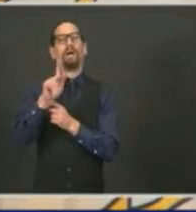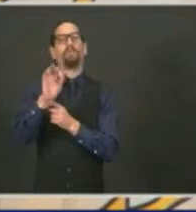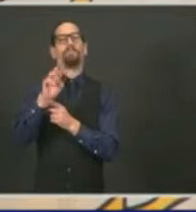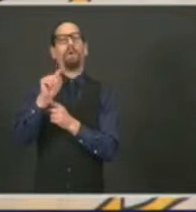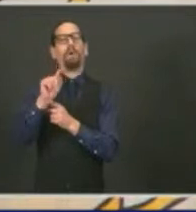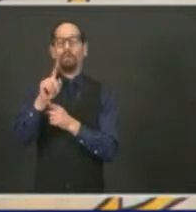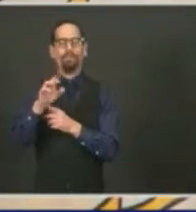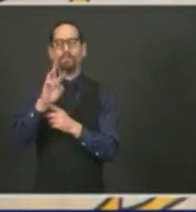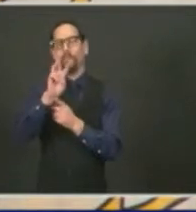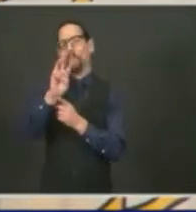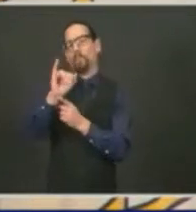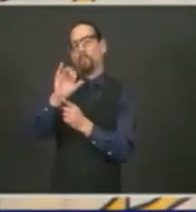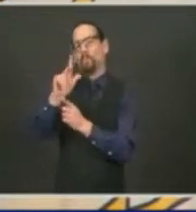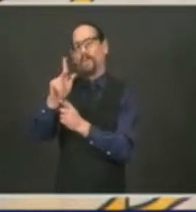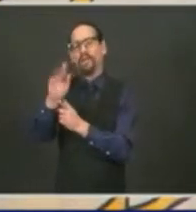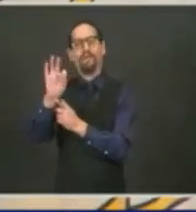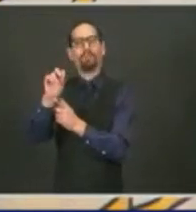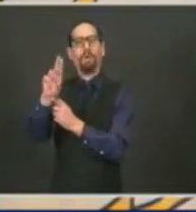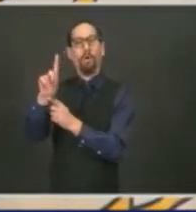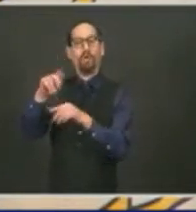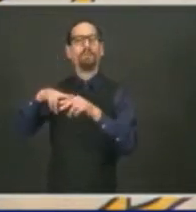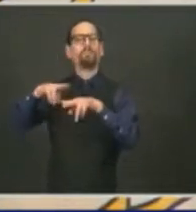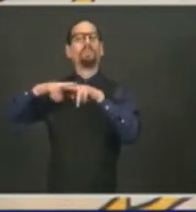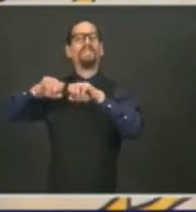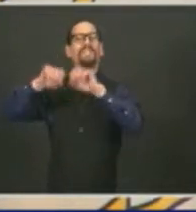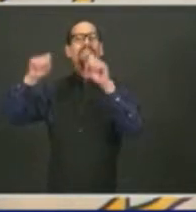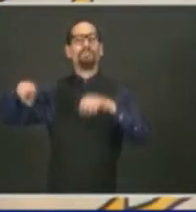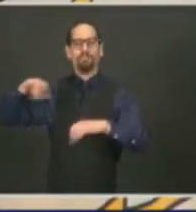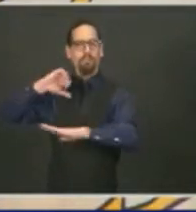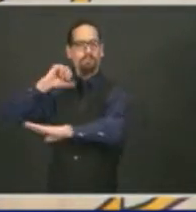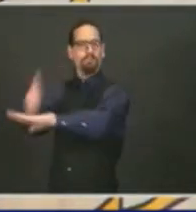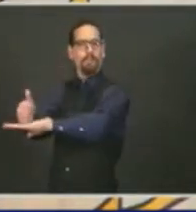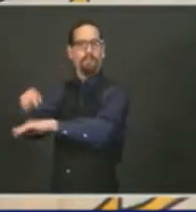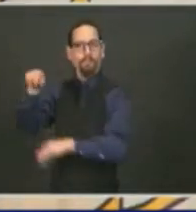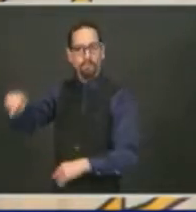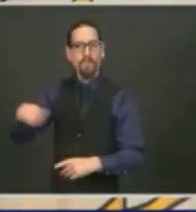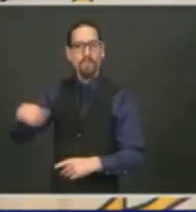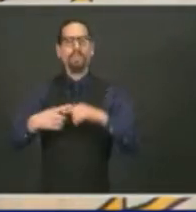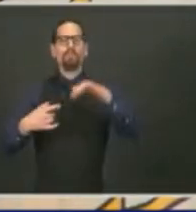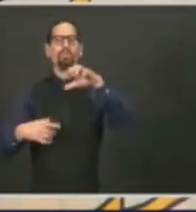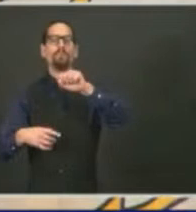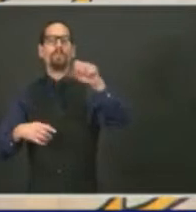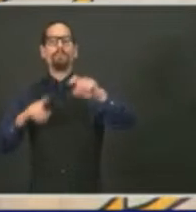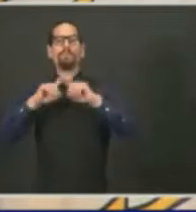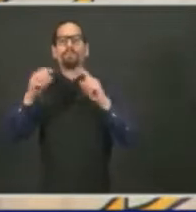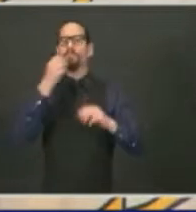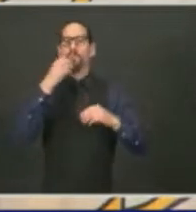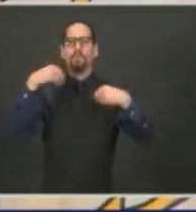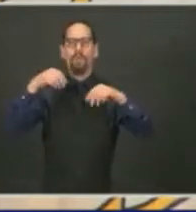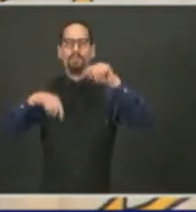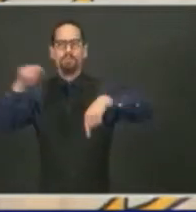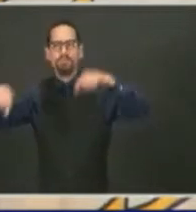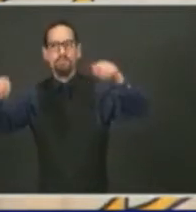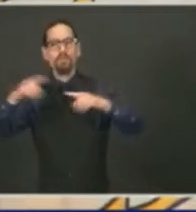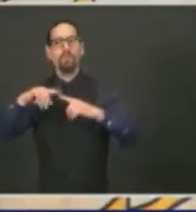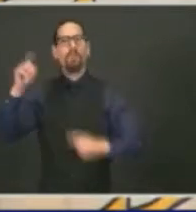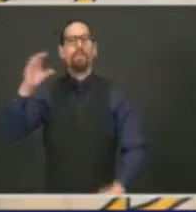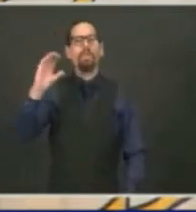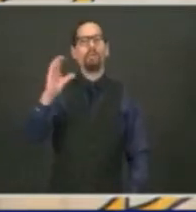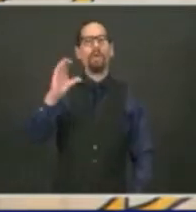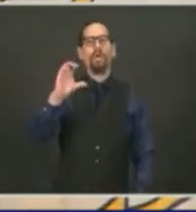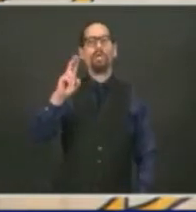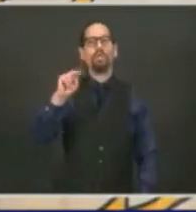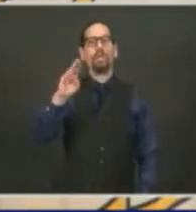Wickford train station. Stop and Shop locations in Cumberland and Newport. We opened a test site